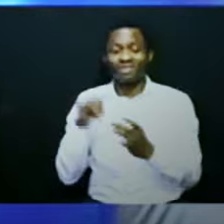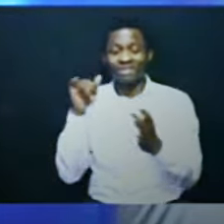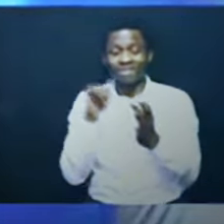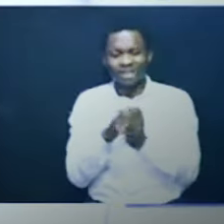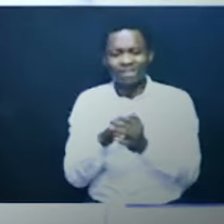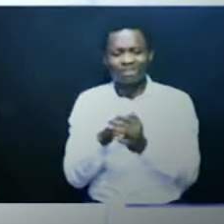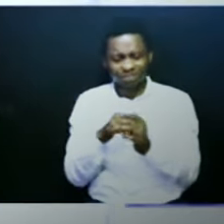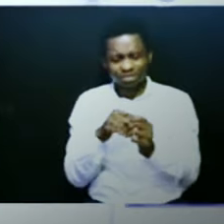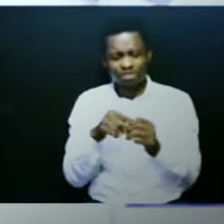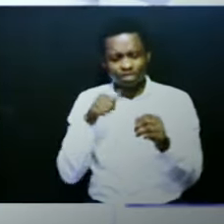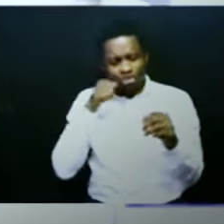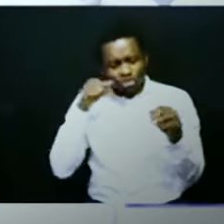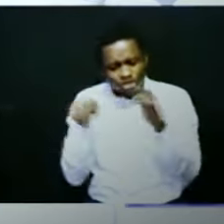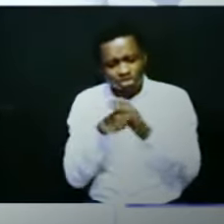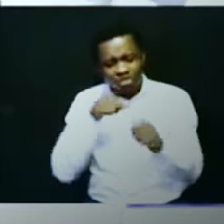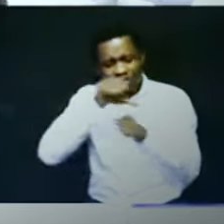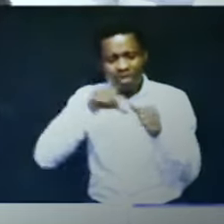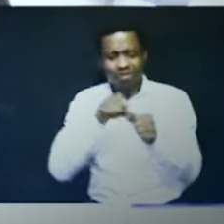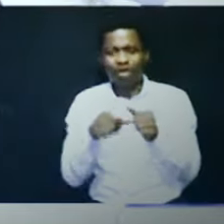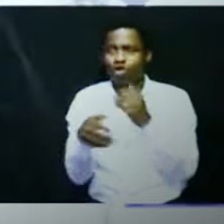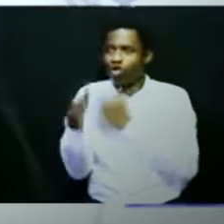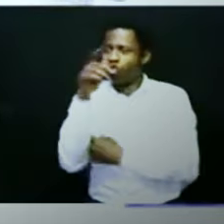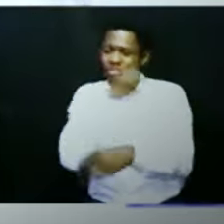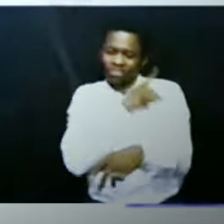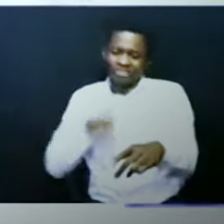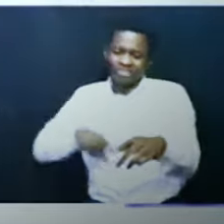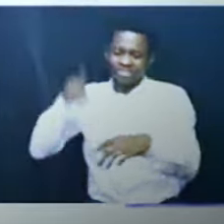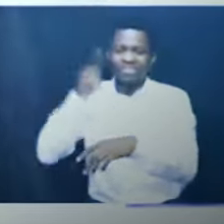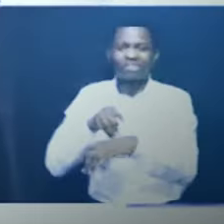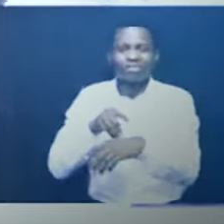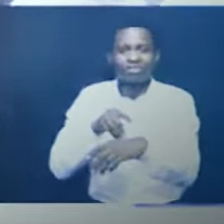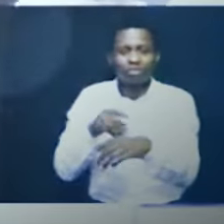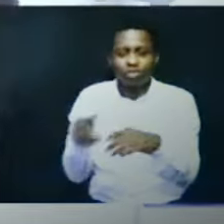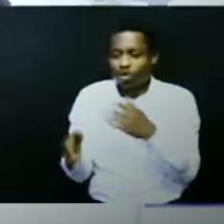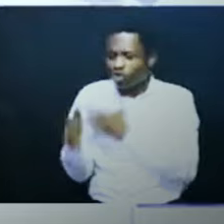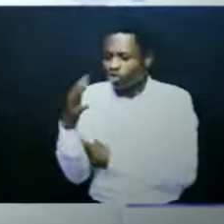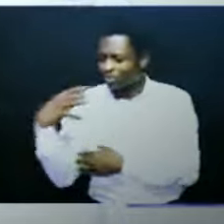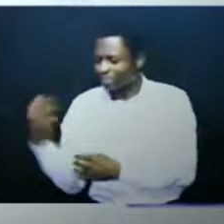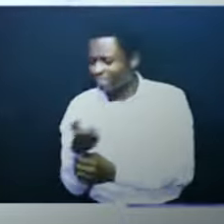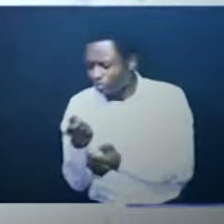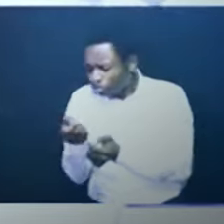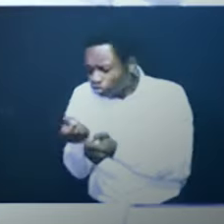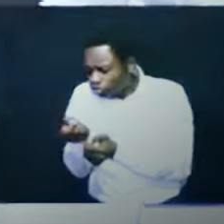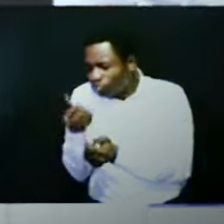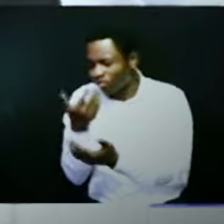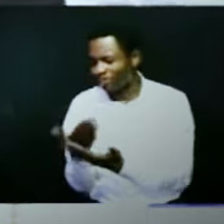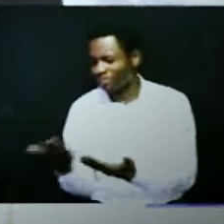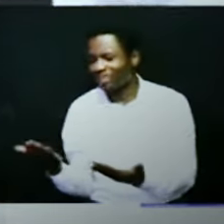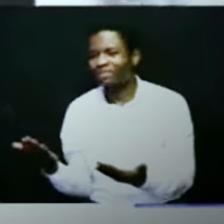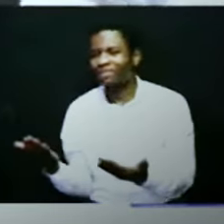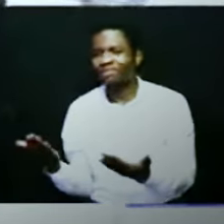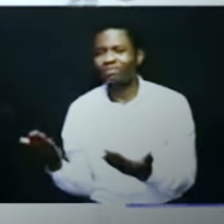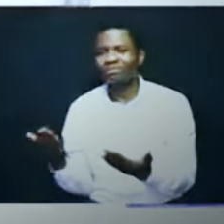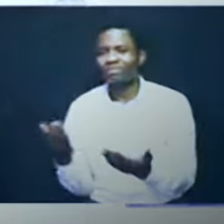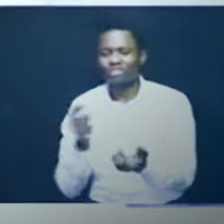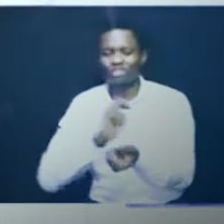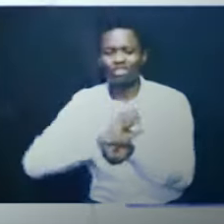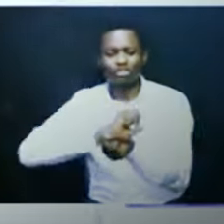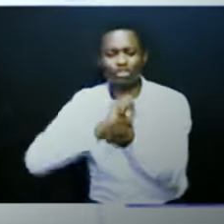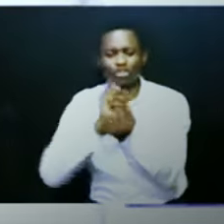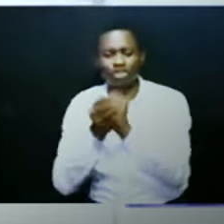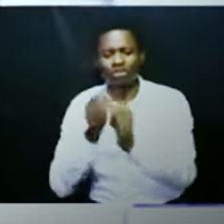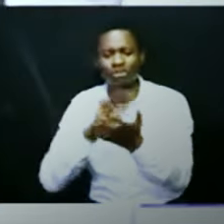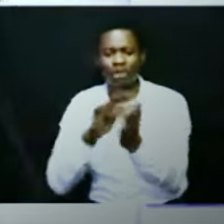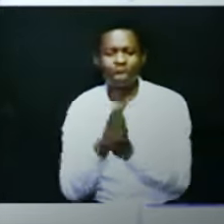of God. We knew a yanko pon hindi no a hintasem. God taking small things. When yame offer adiketwa, turning them big.